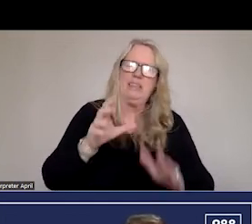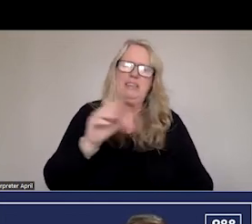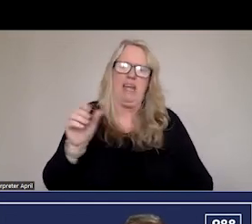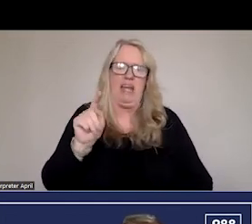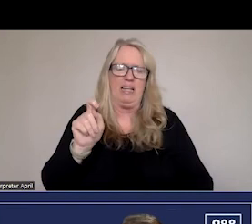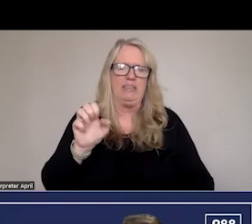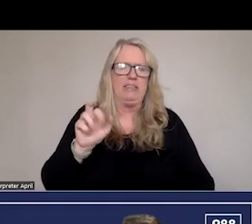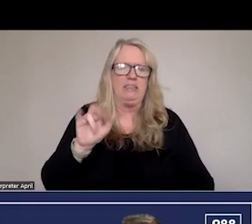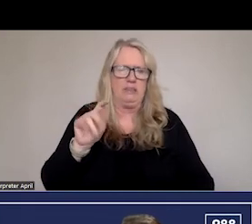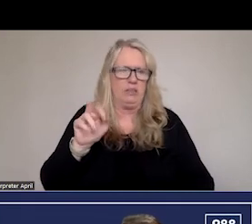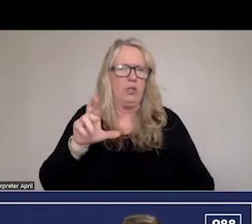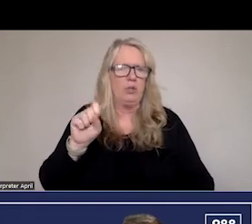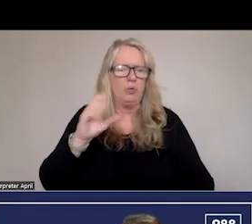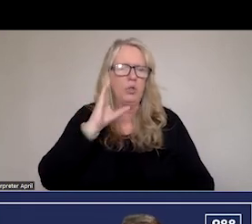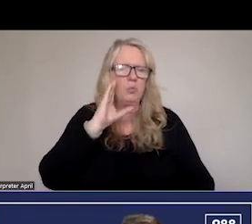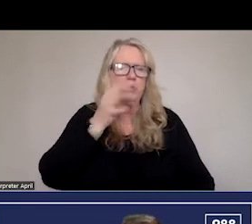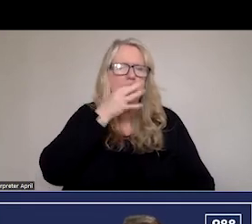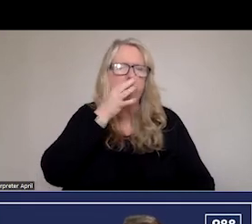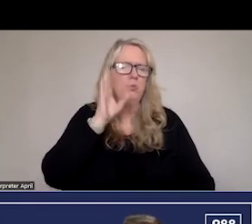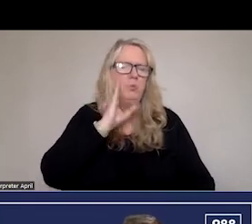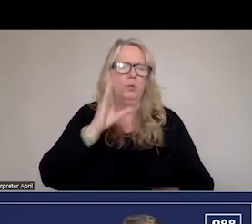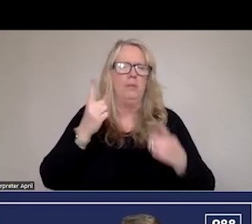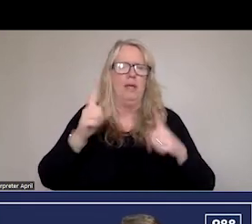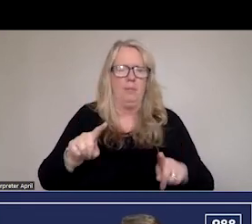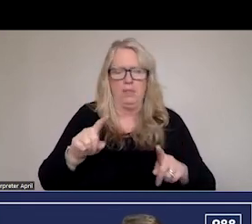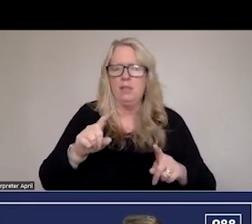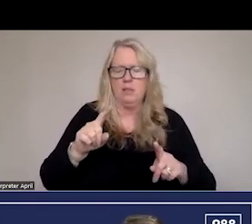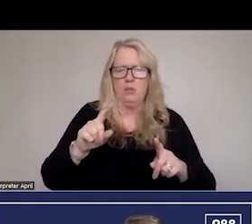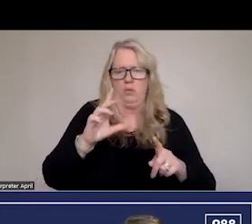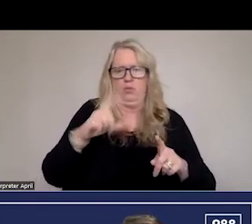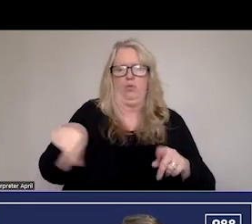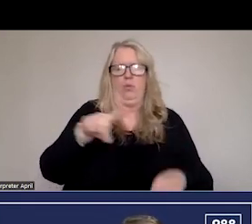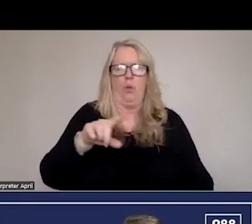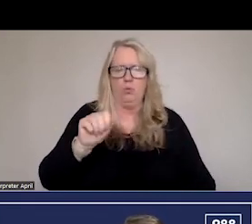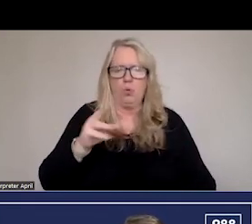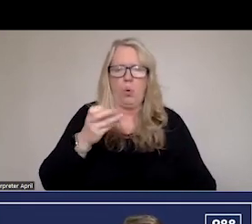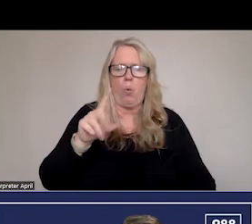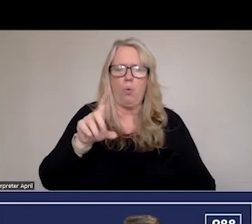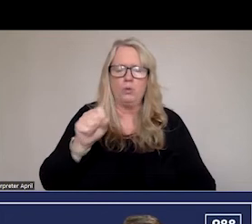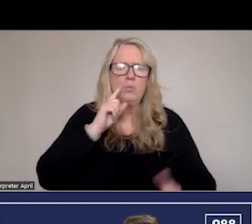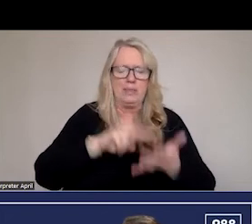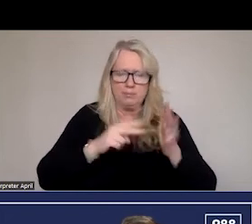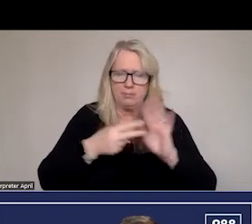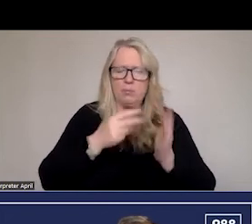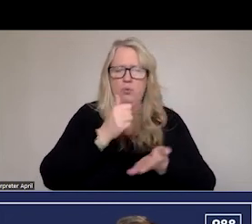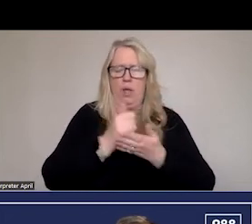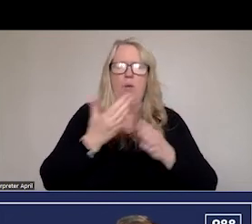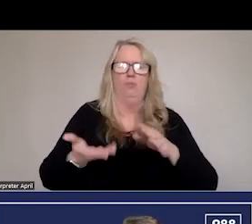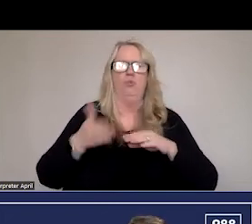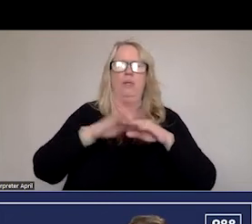some announcements forthcoming about those awards, again, really intended to enhance